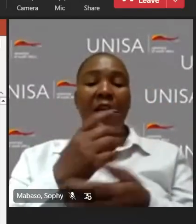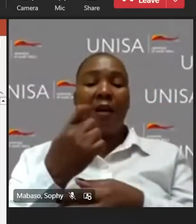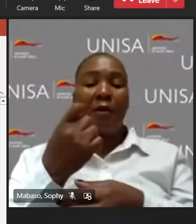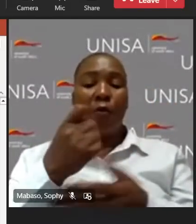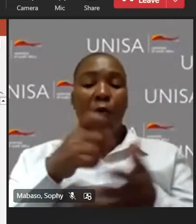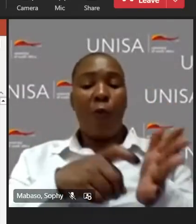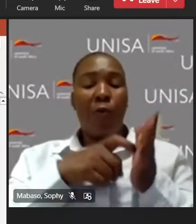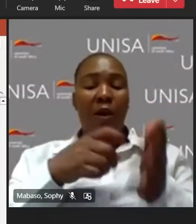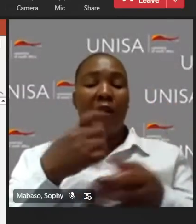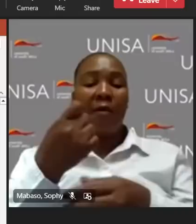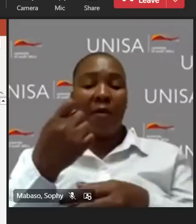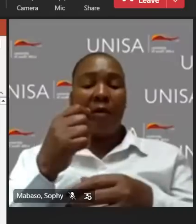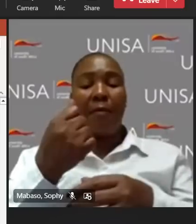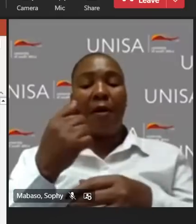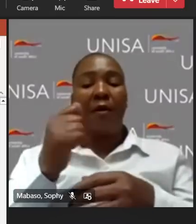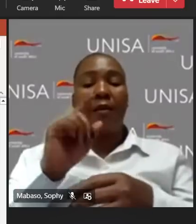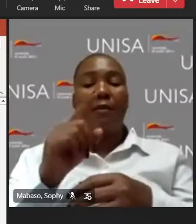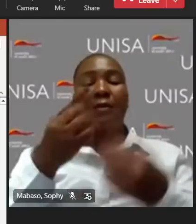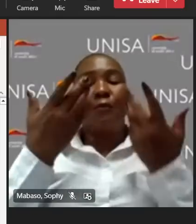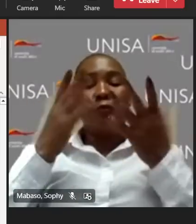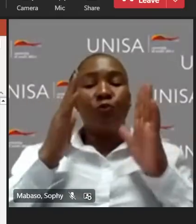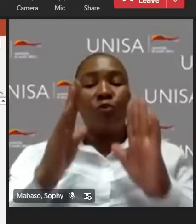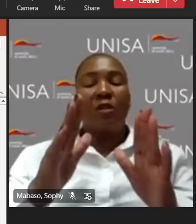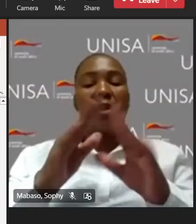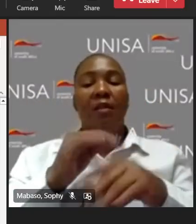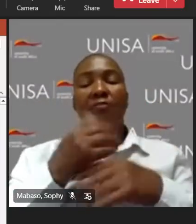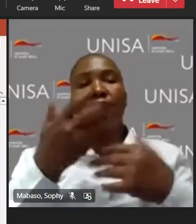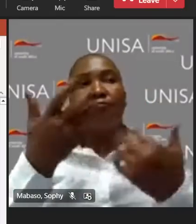the student pays